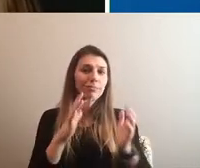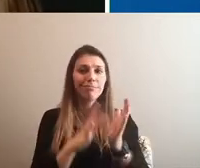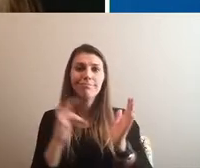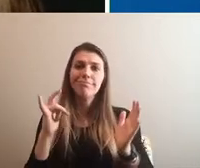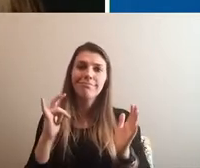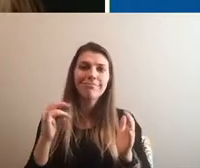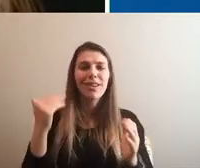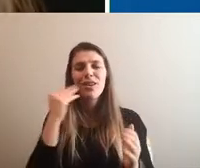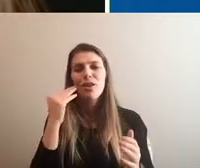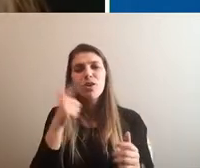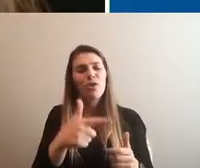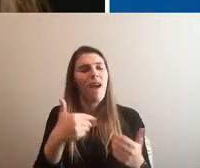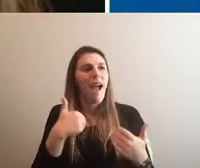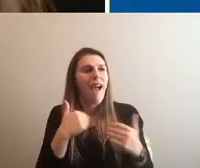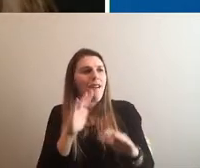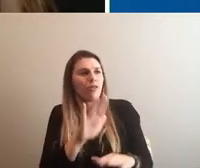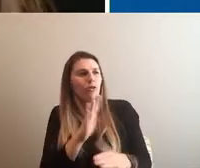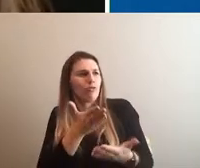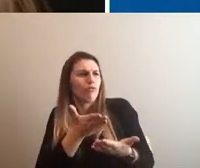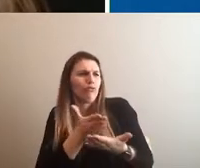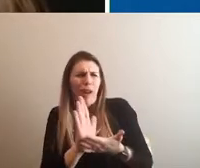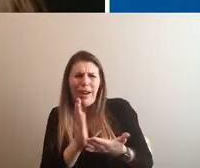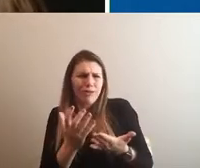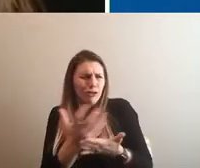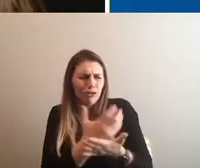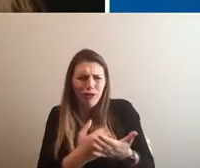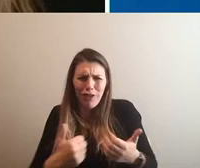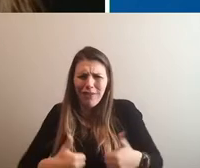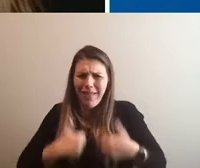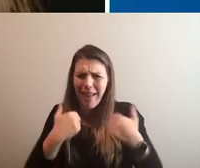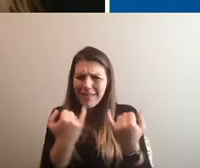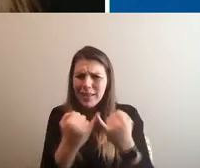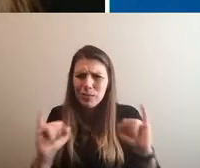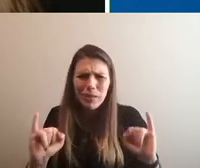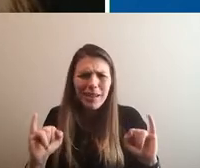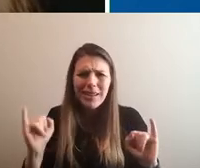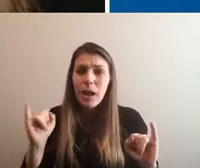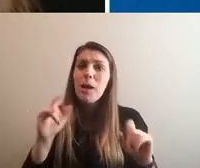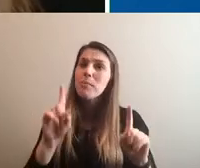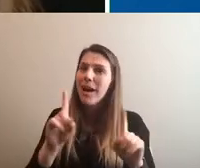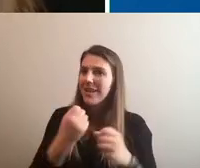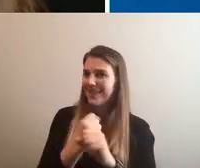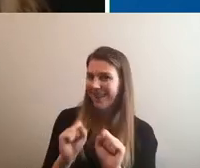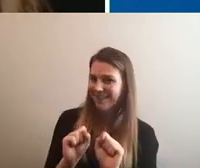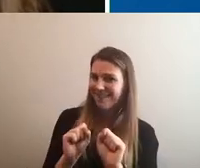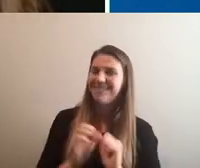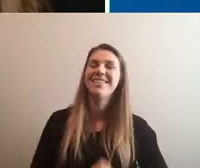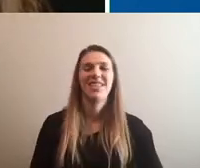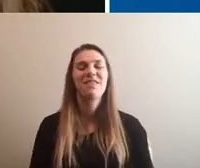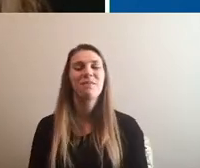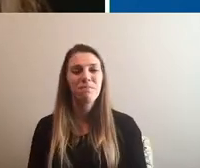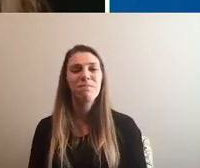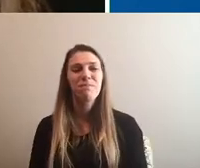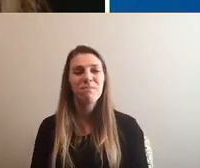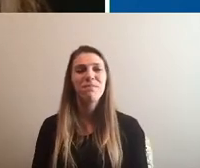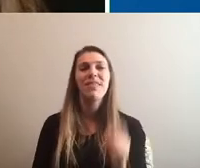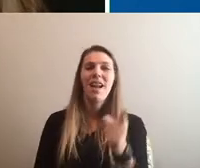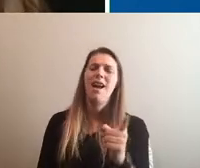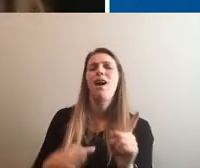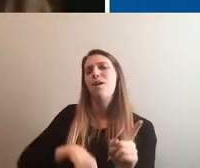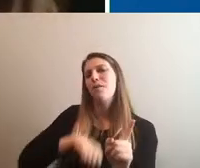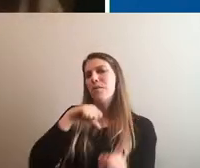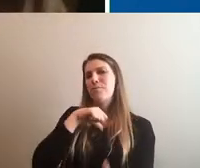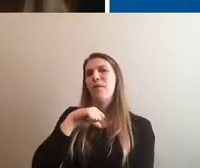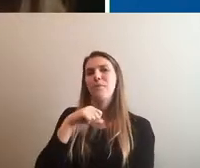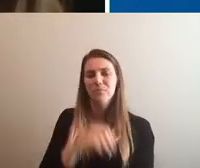as her rightfully independent life as much as she can, as safely as she can. Yeah. I'm very proud of you.